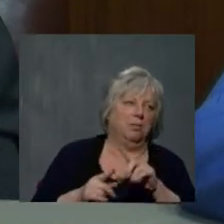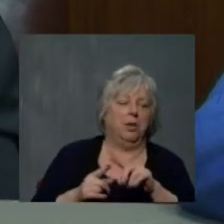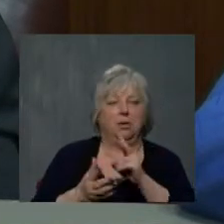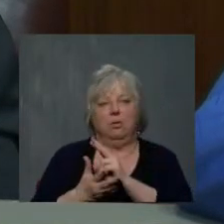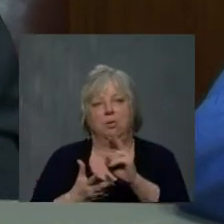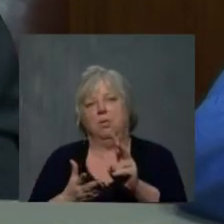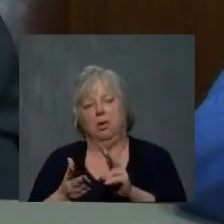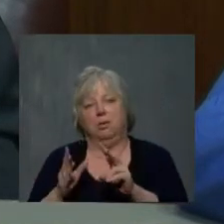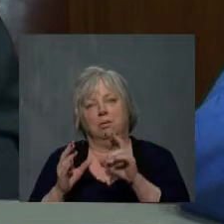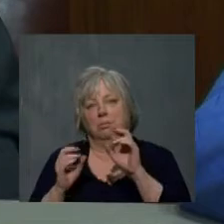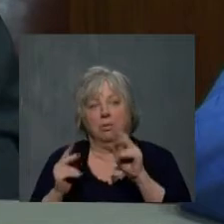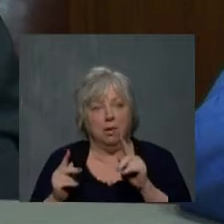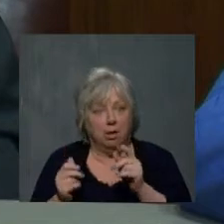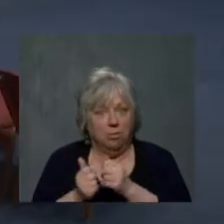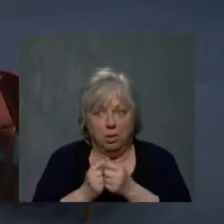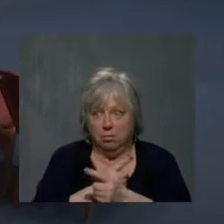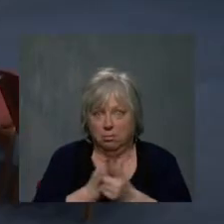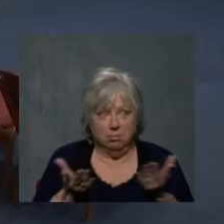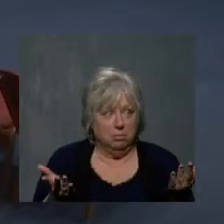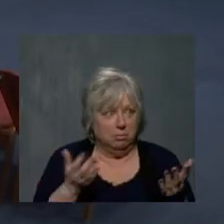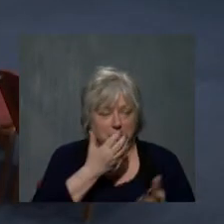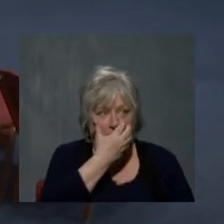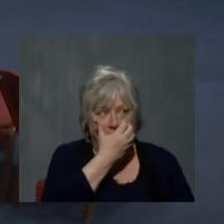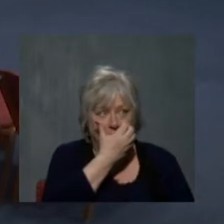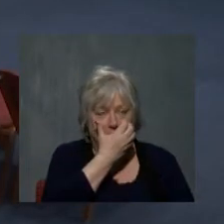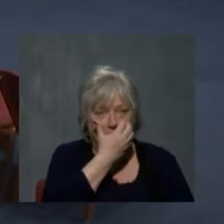2 weeks okay with everybody?